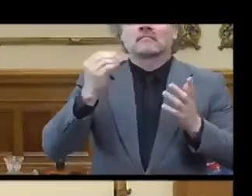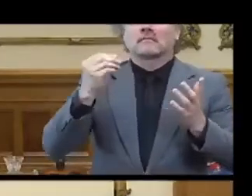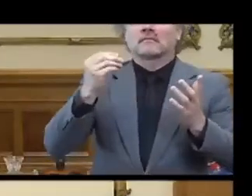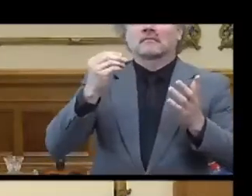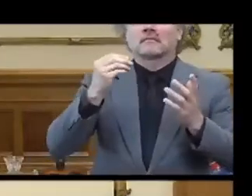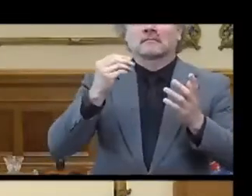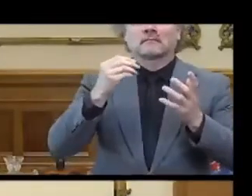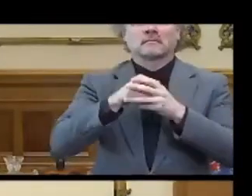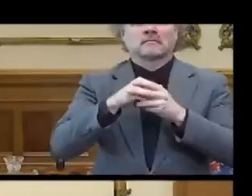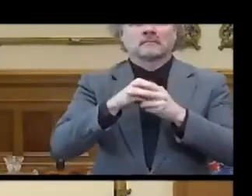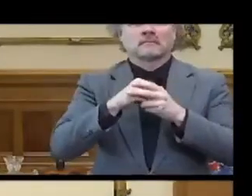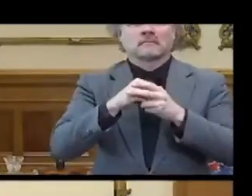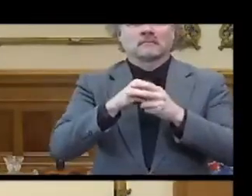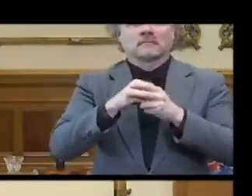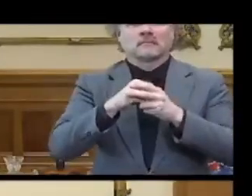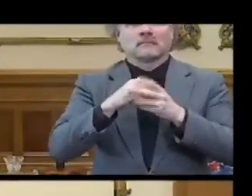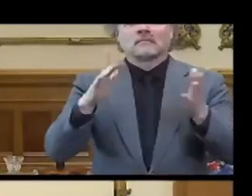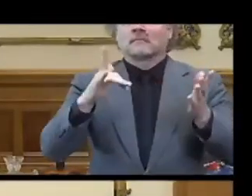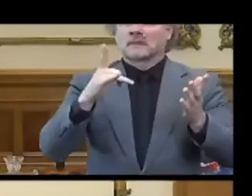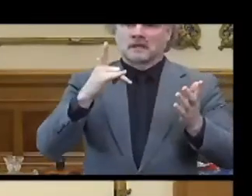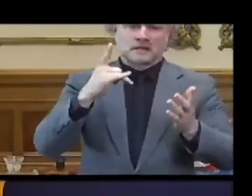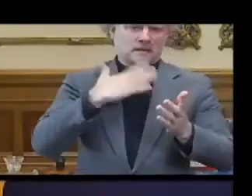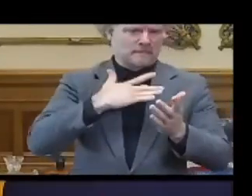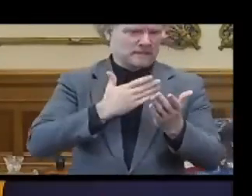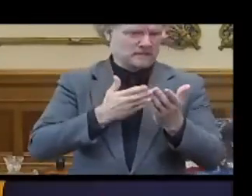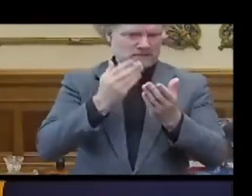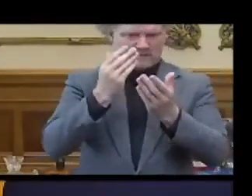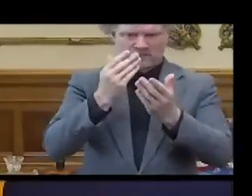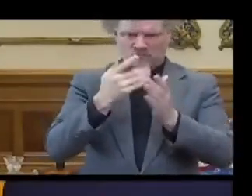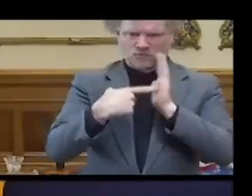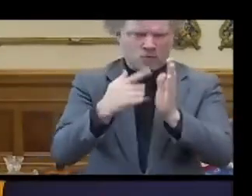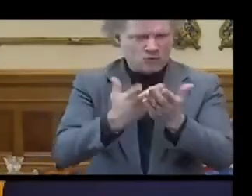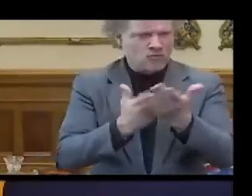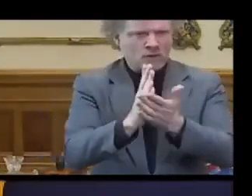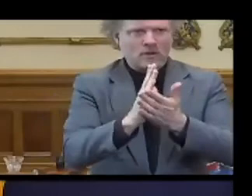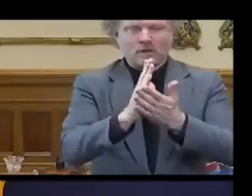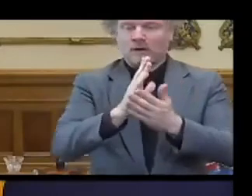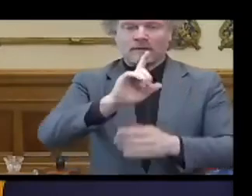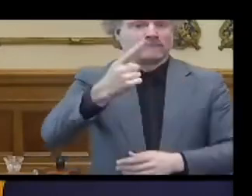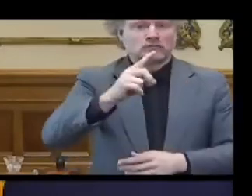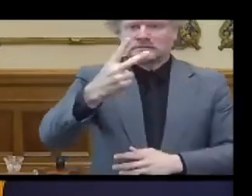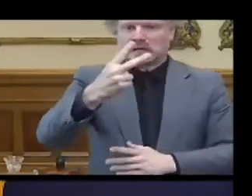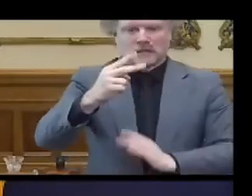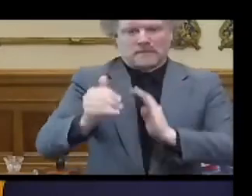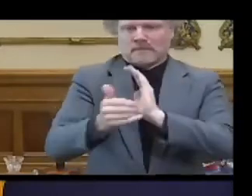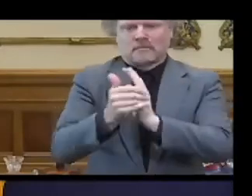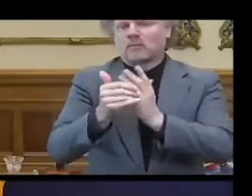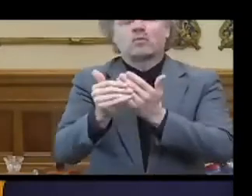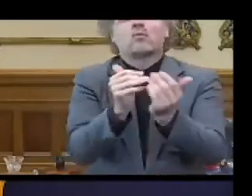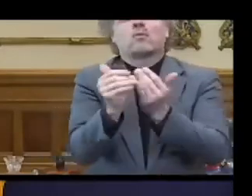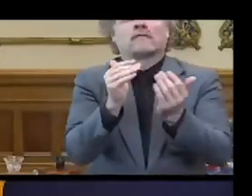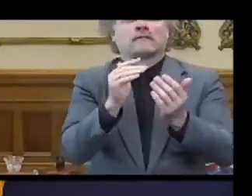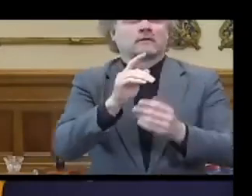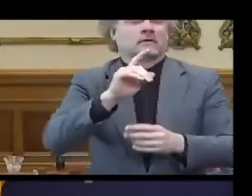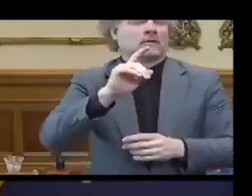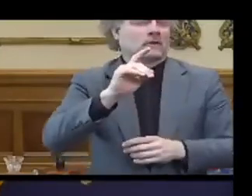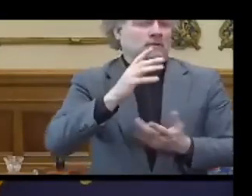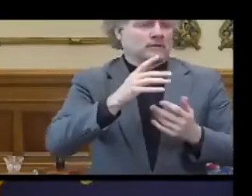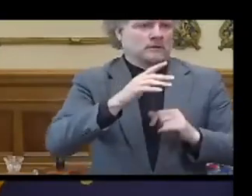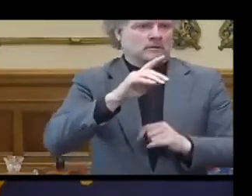express your rights, whether they be the First, Second, whatever amendment for that matter, but whether it be the First, Second,